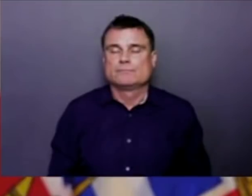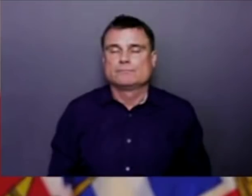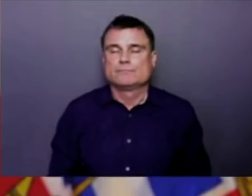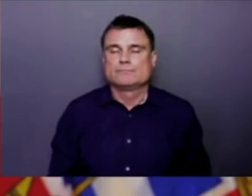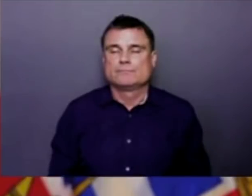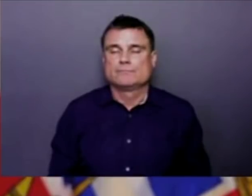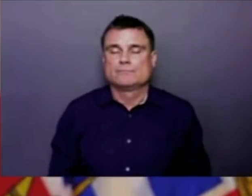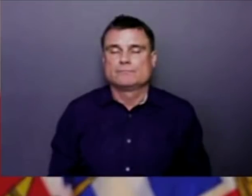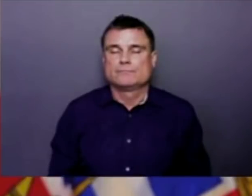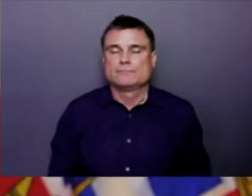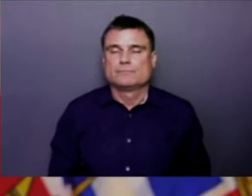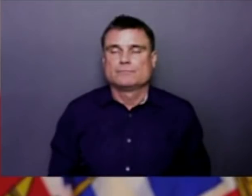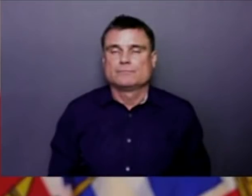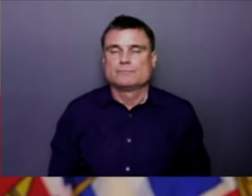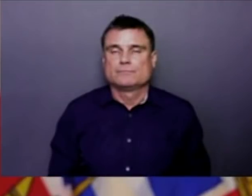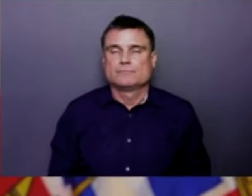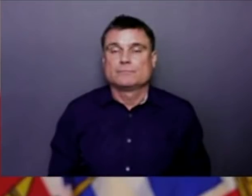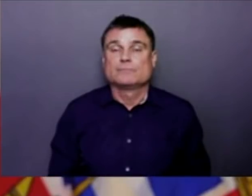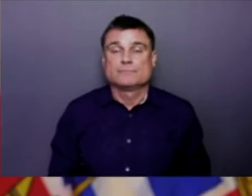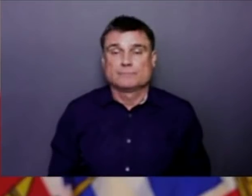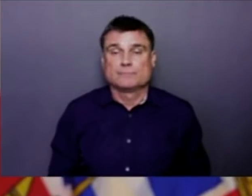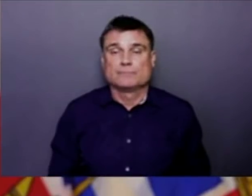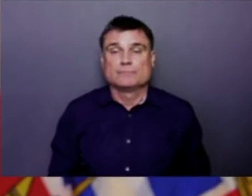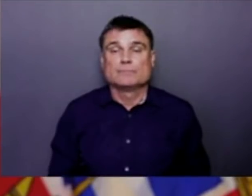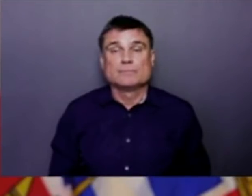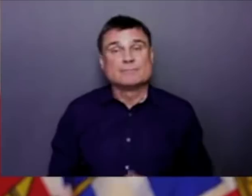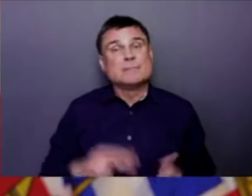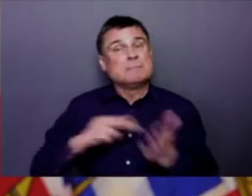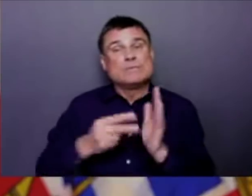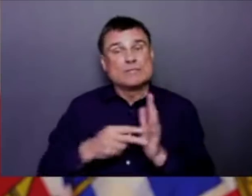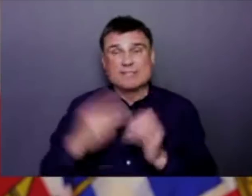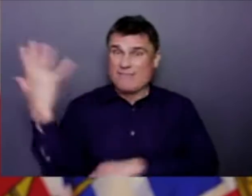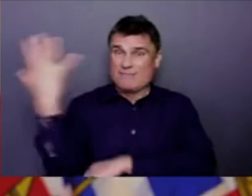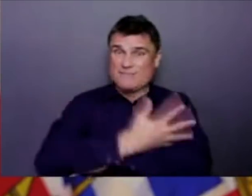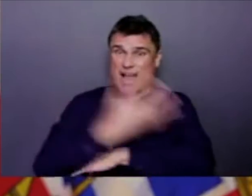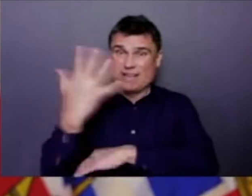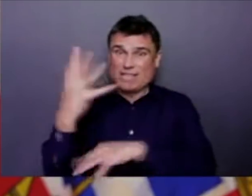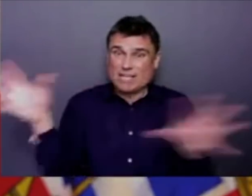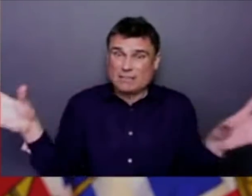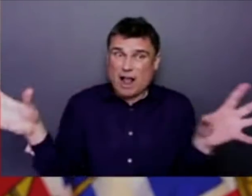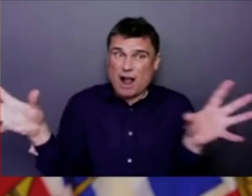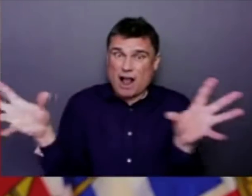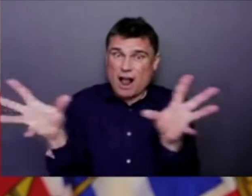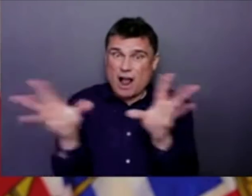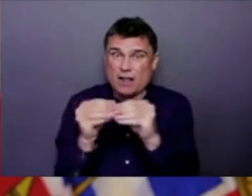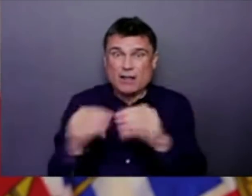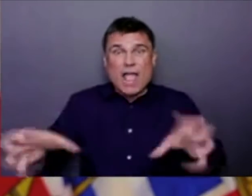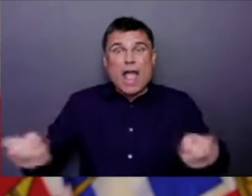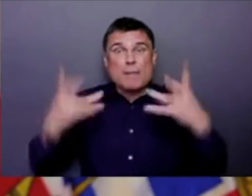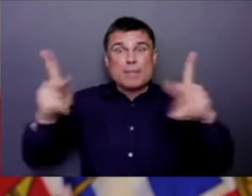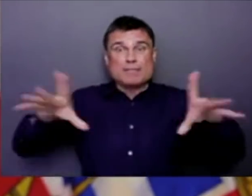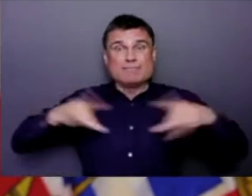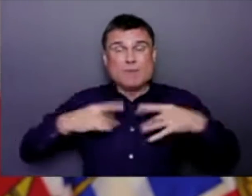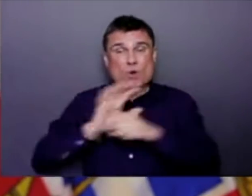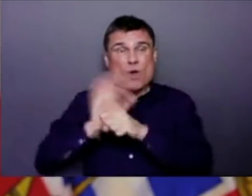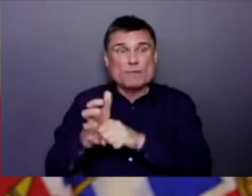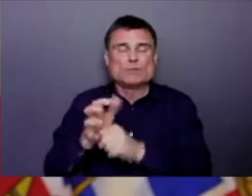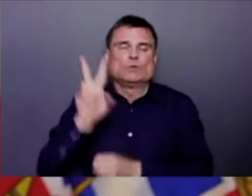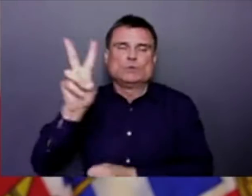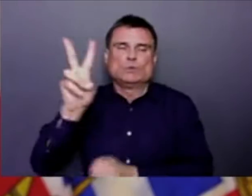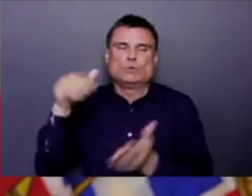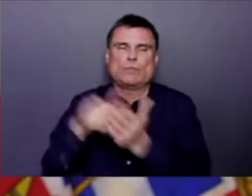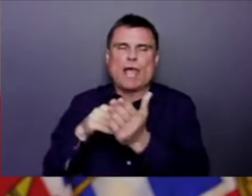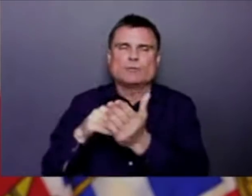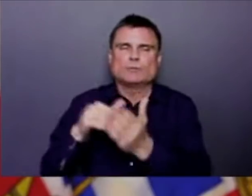cases diagnosed in British Columbia. The total for the last 5 days is 2,206